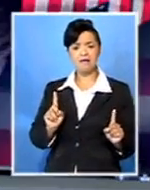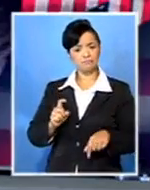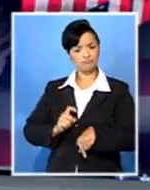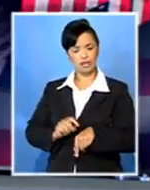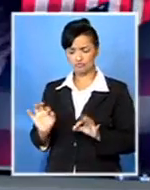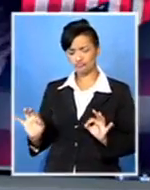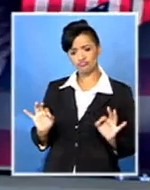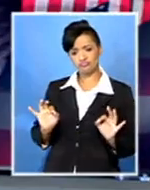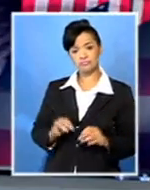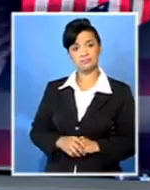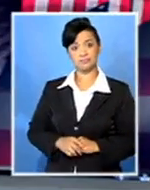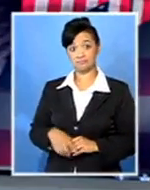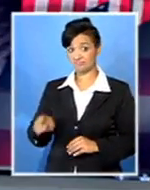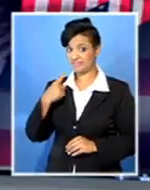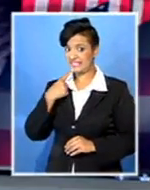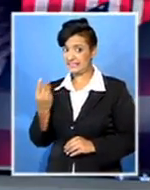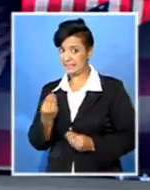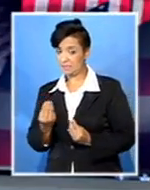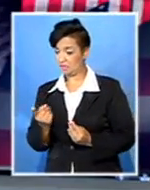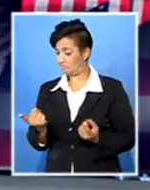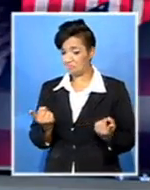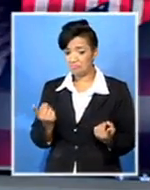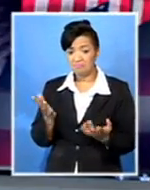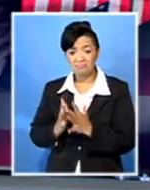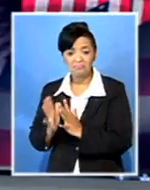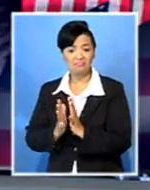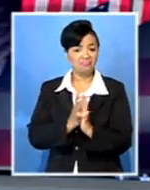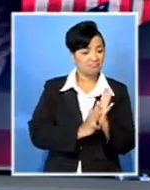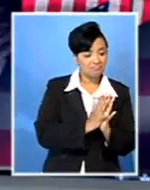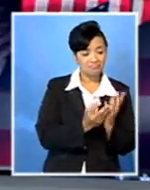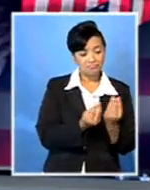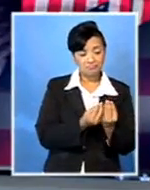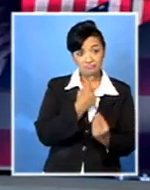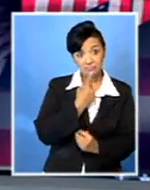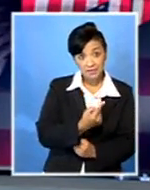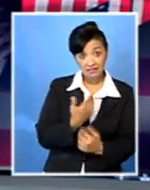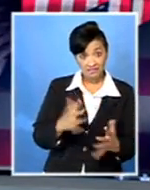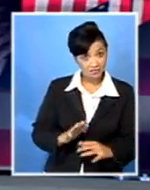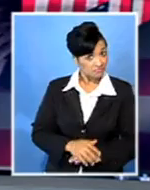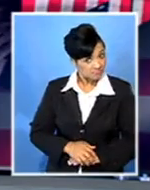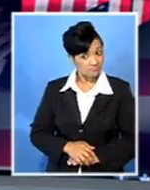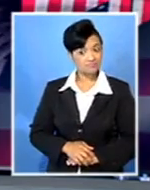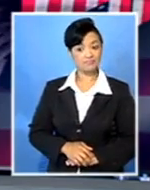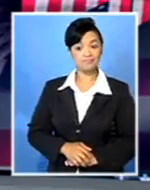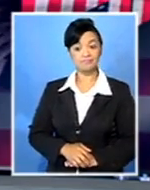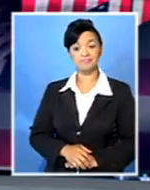time. Was there anything that they've said, both of them, coming out of their voting?